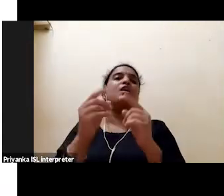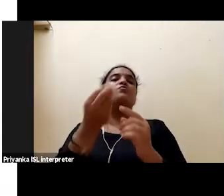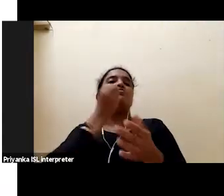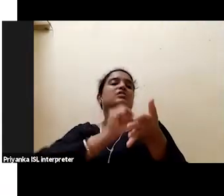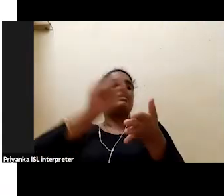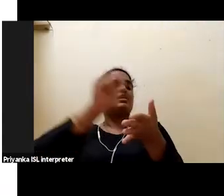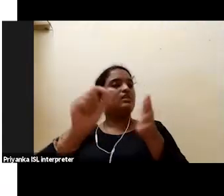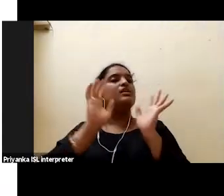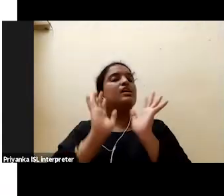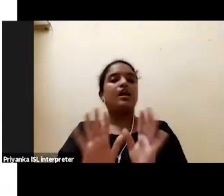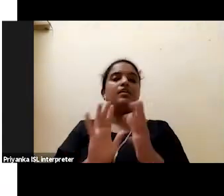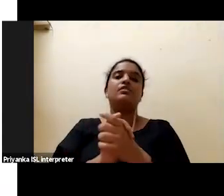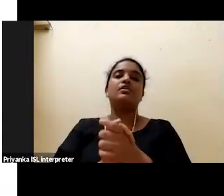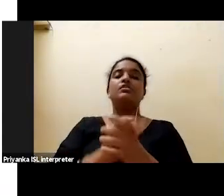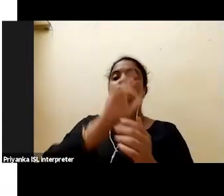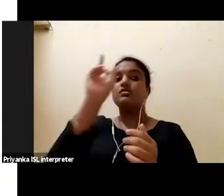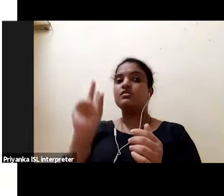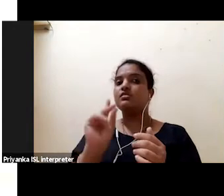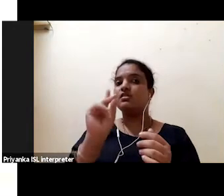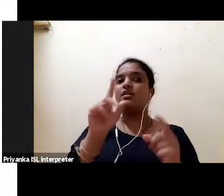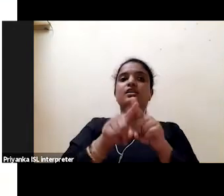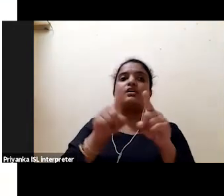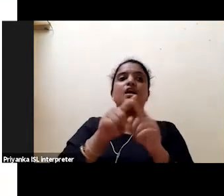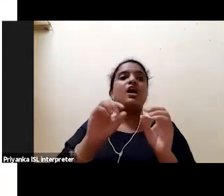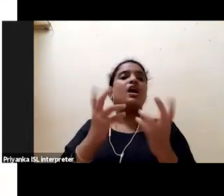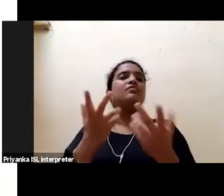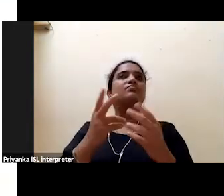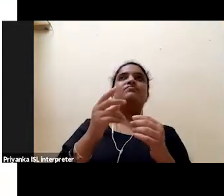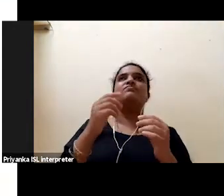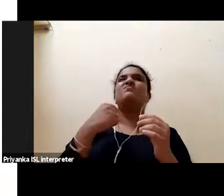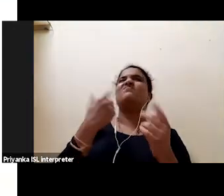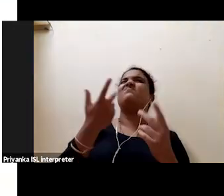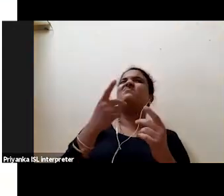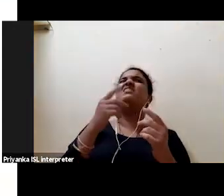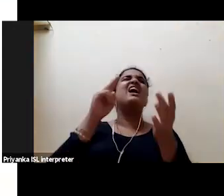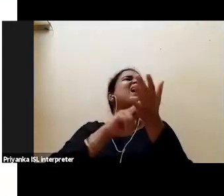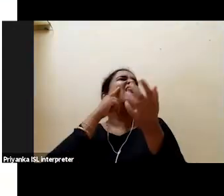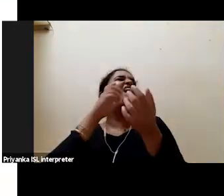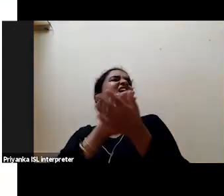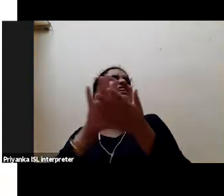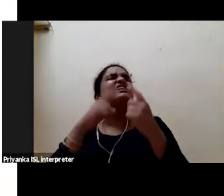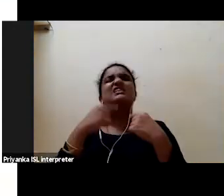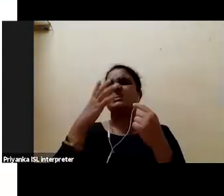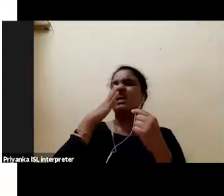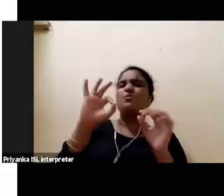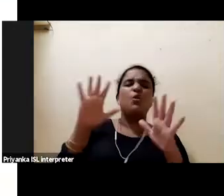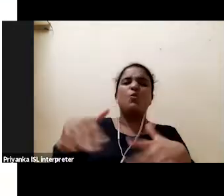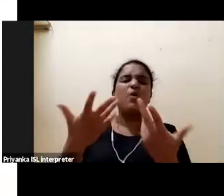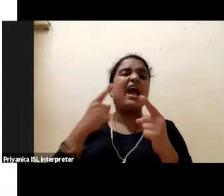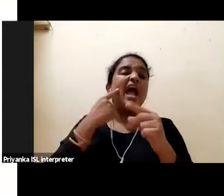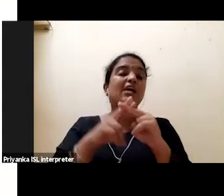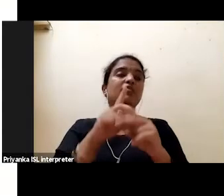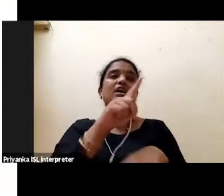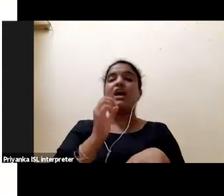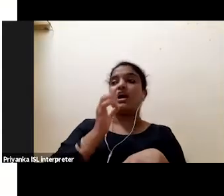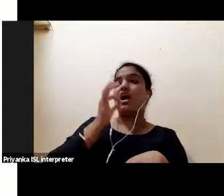The second thing, yeah, so this is how you find your niche. And I'll tell you why a niche is important, because when someone asks you